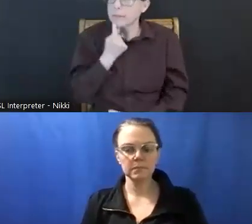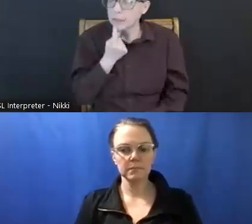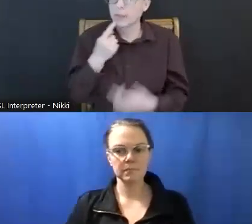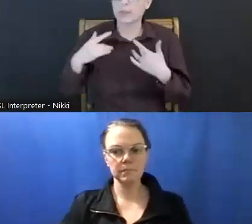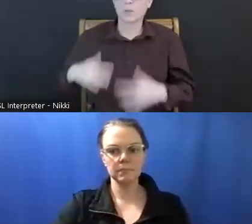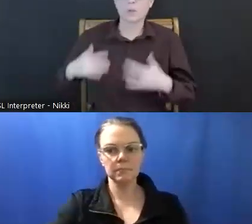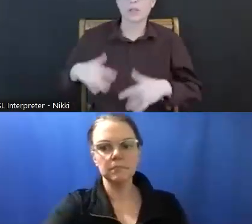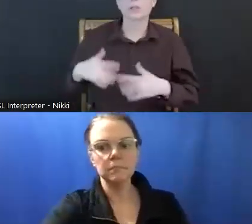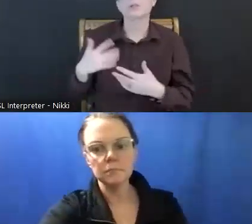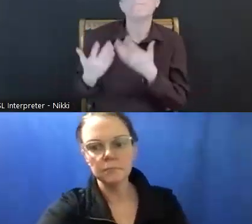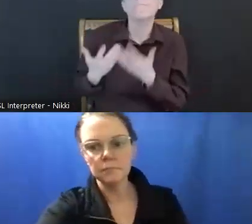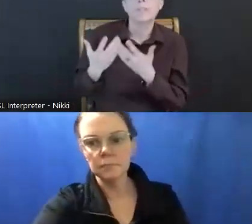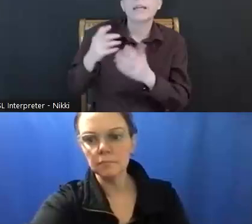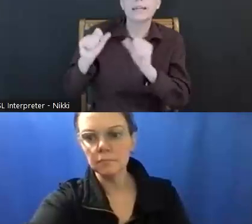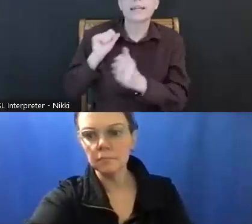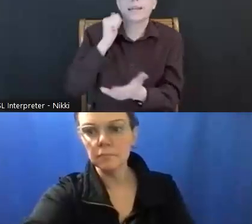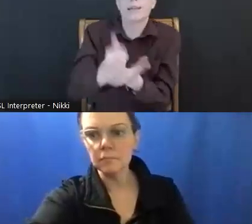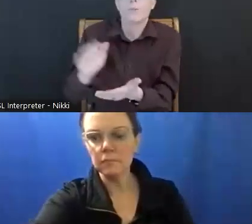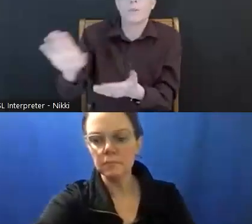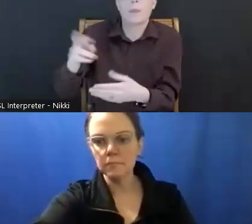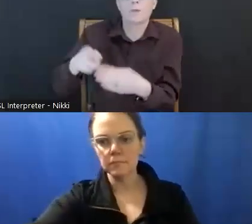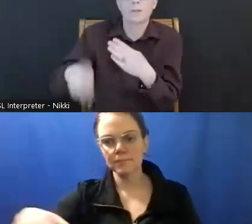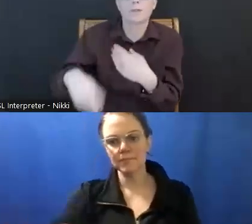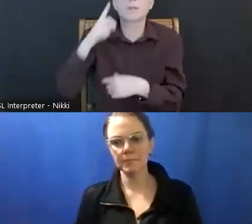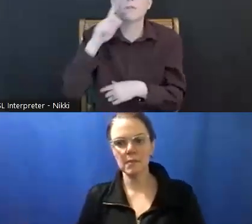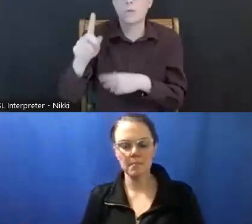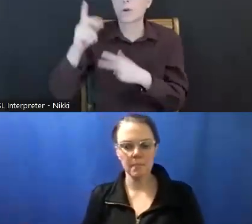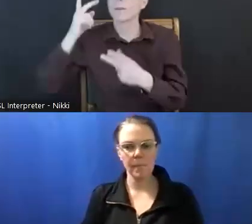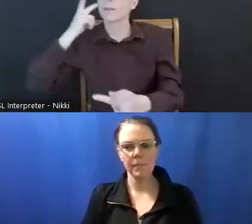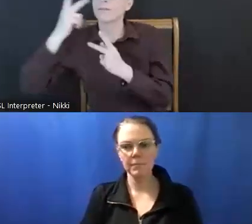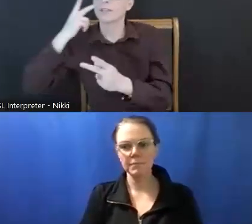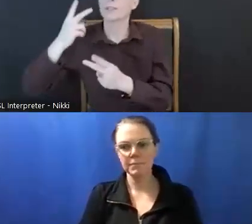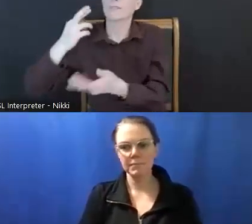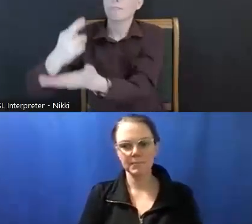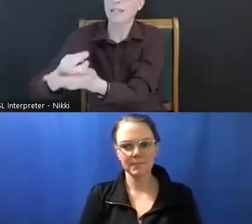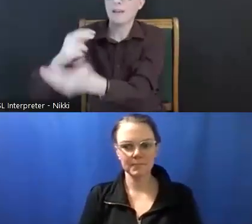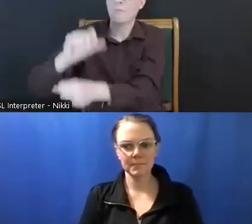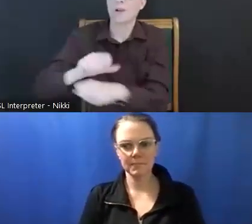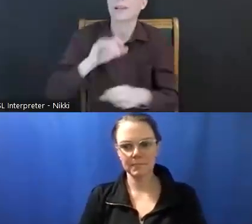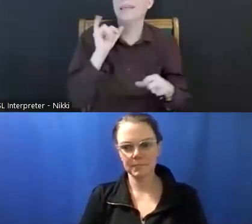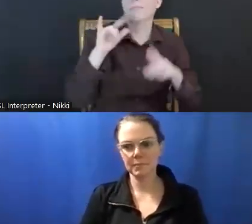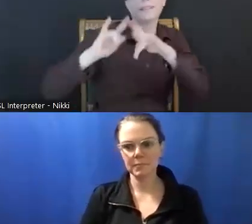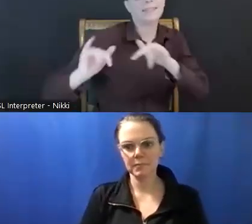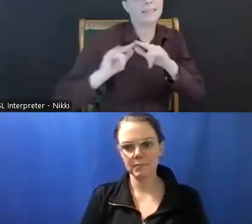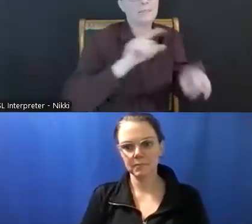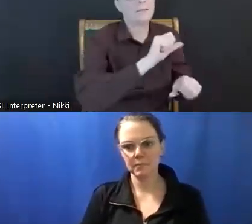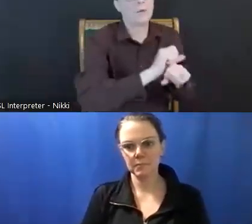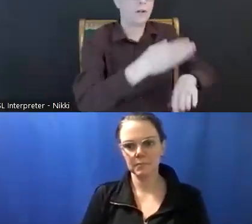it can help the results of the vision rehab work if they're also working on their mood.